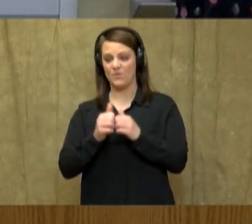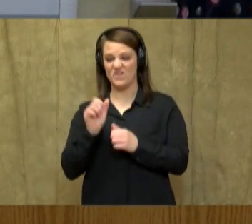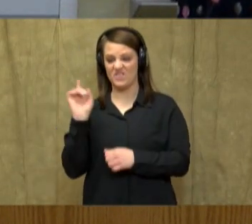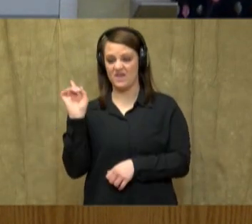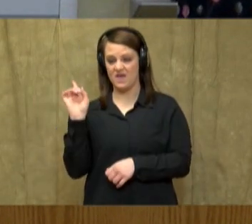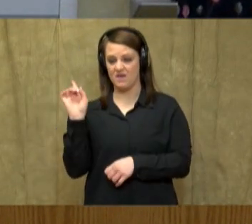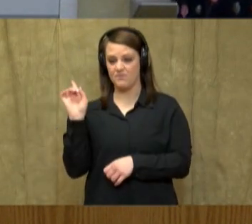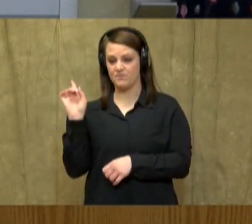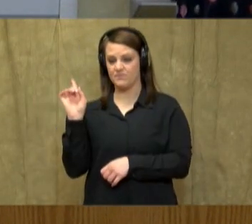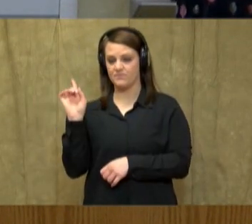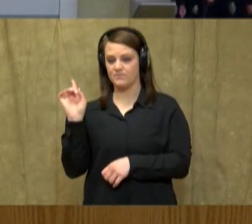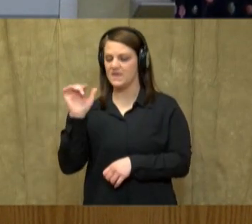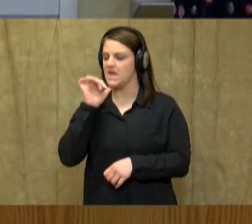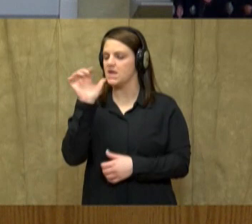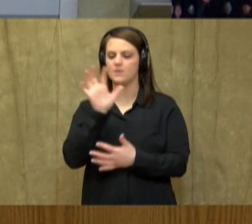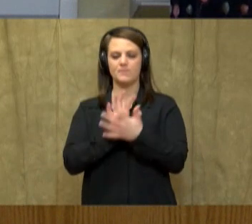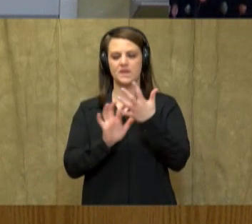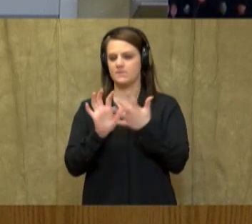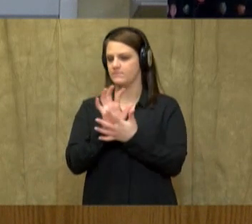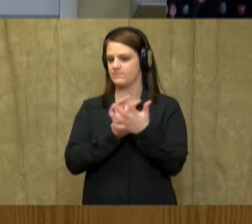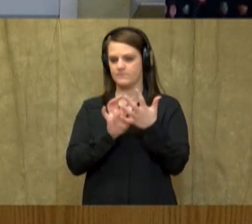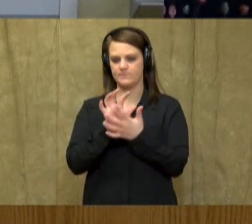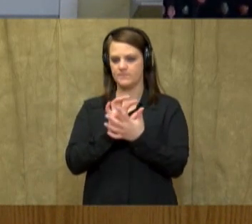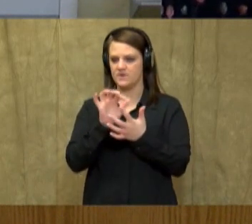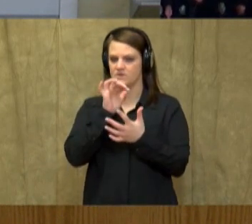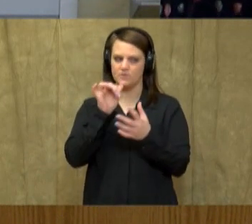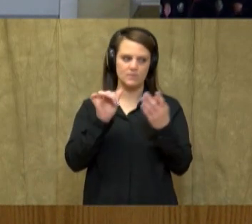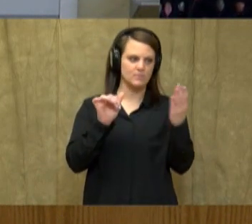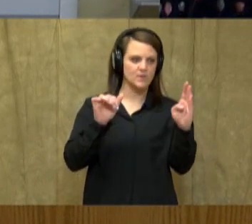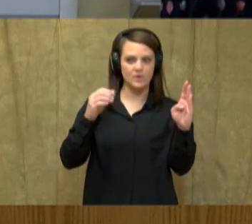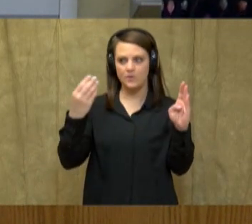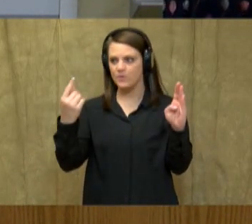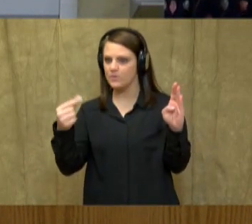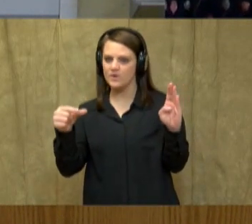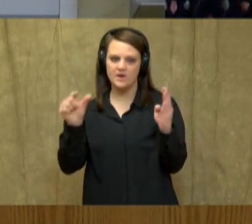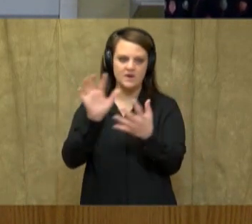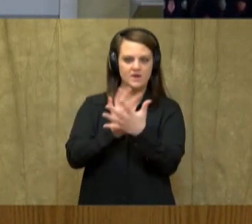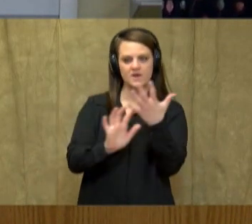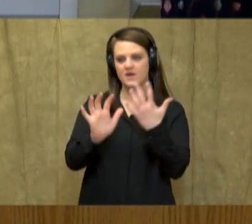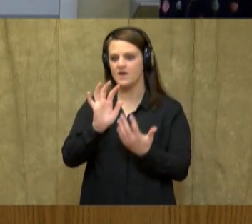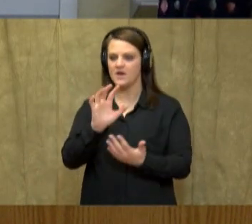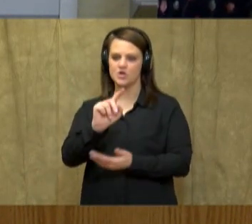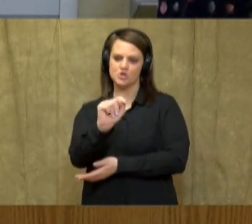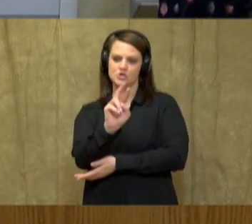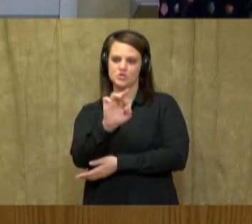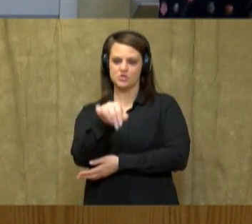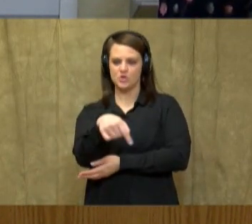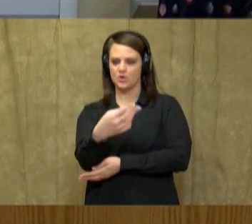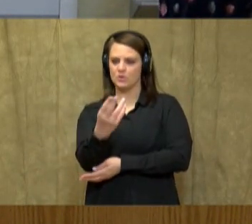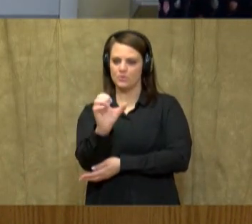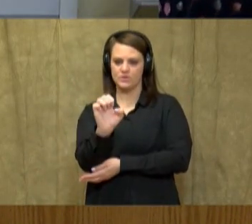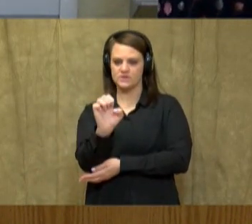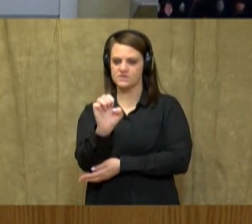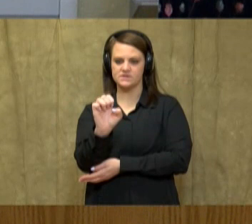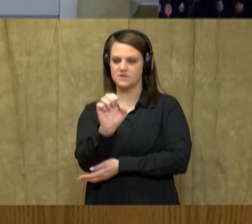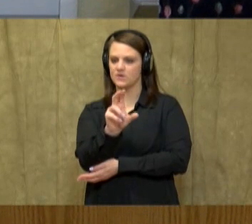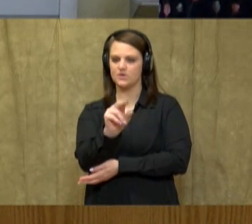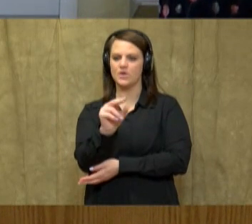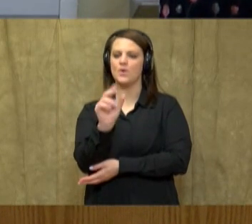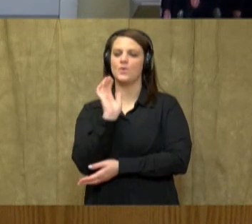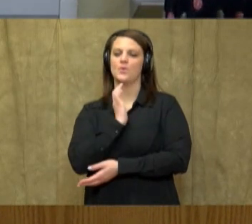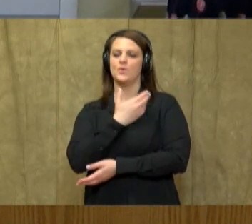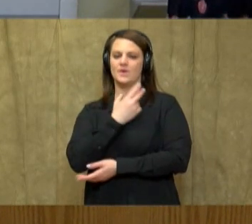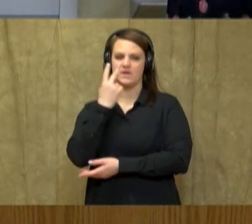case, it's not a blend, okay? We don't add blue and green and get some pretty color of turquoise, okay? That's not what happens. We see